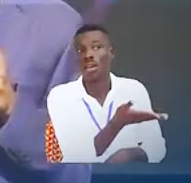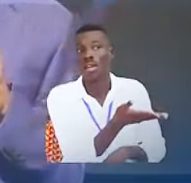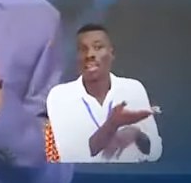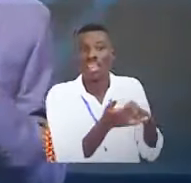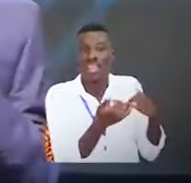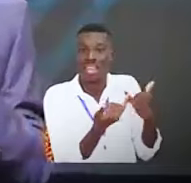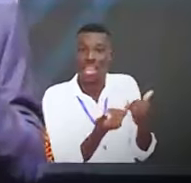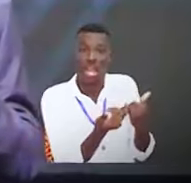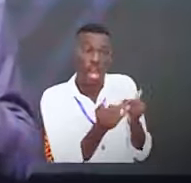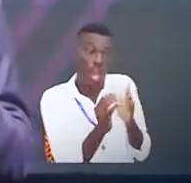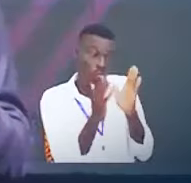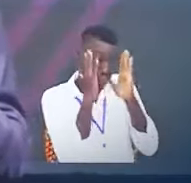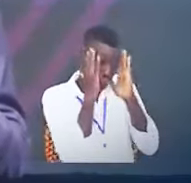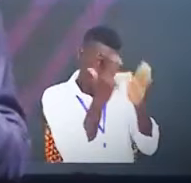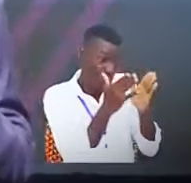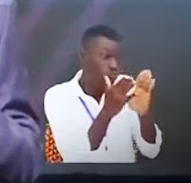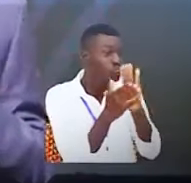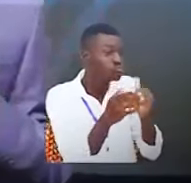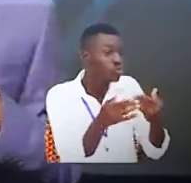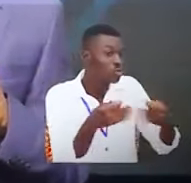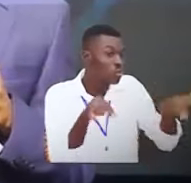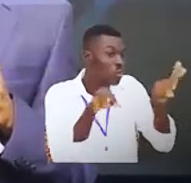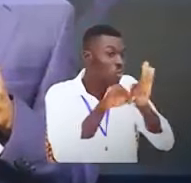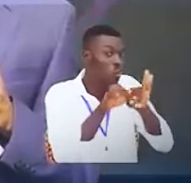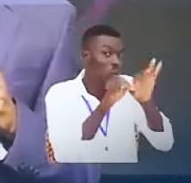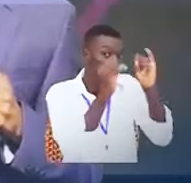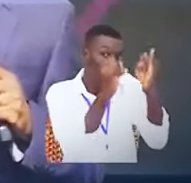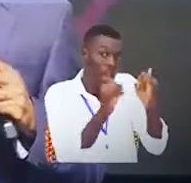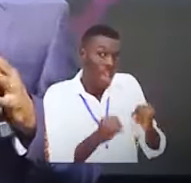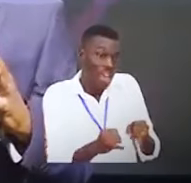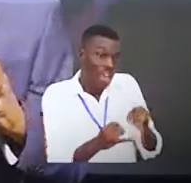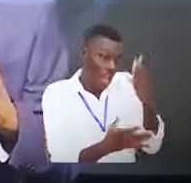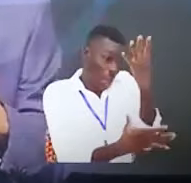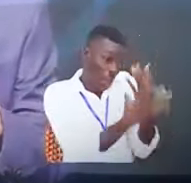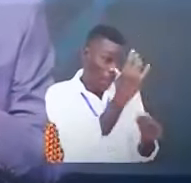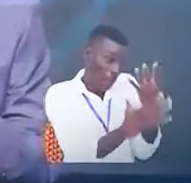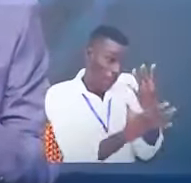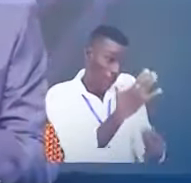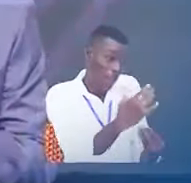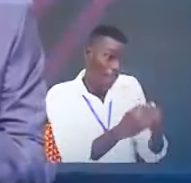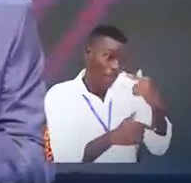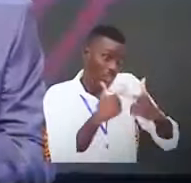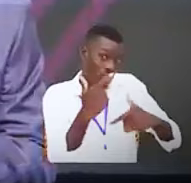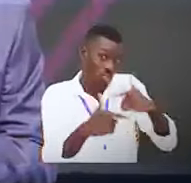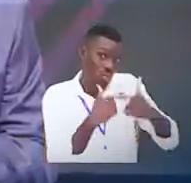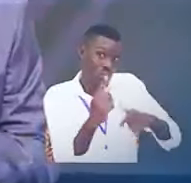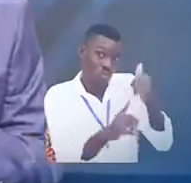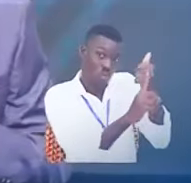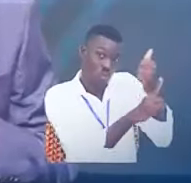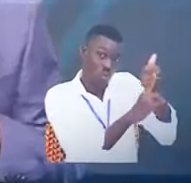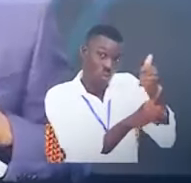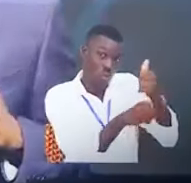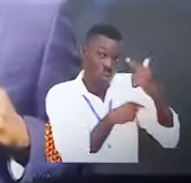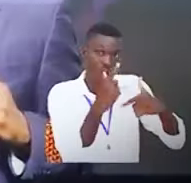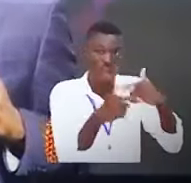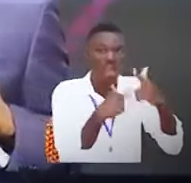to worthless idols, you forfeit the grace your own husband will never